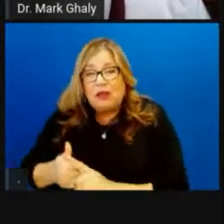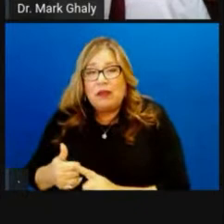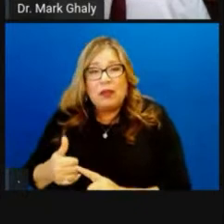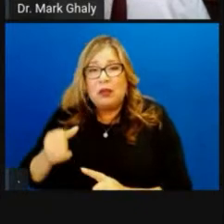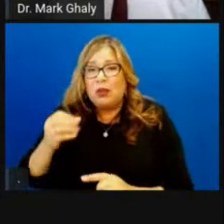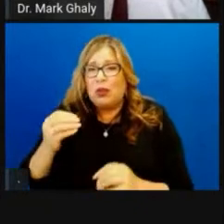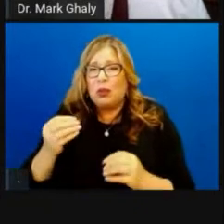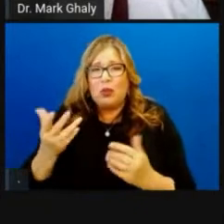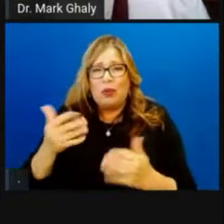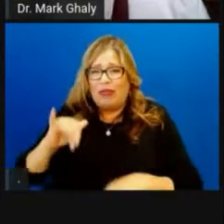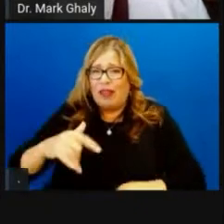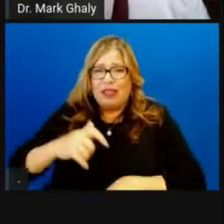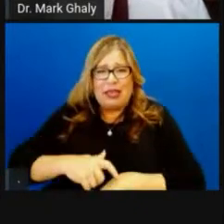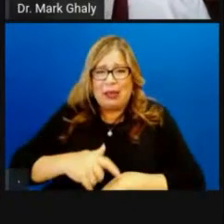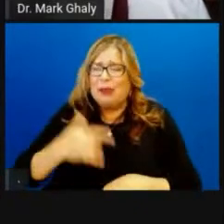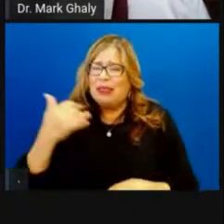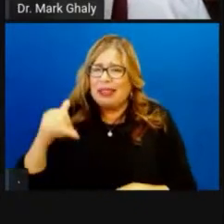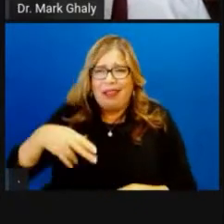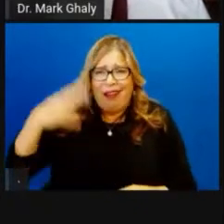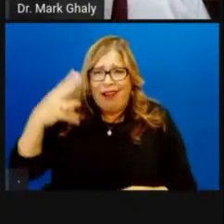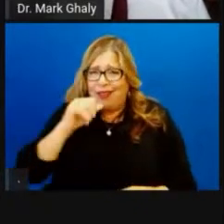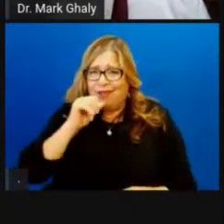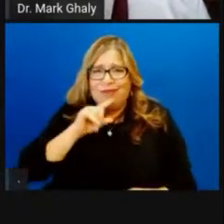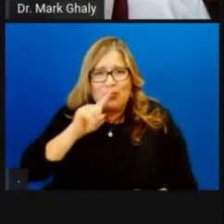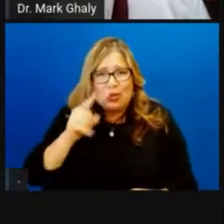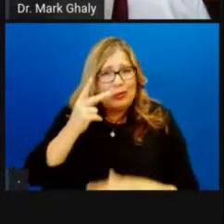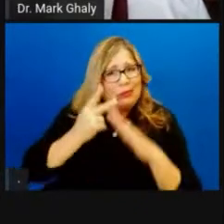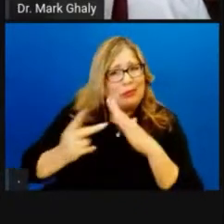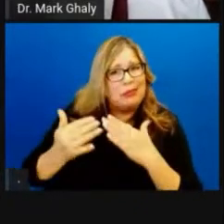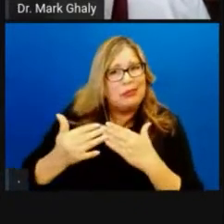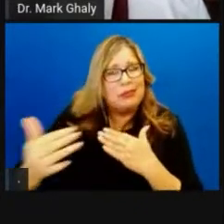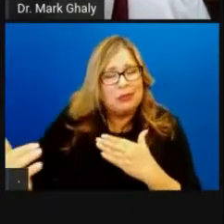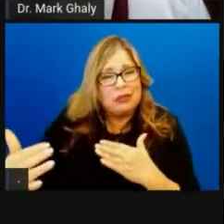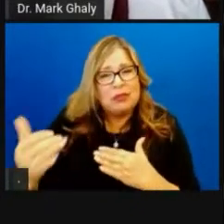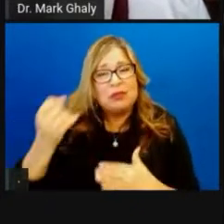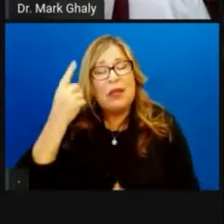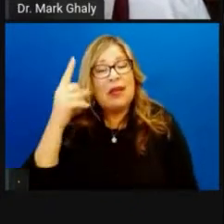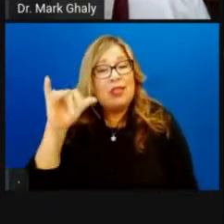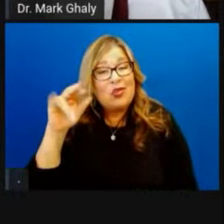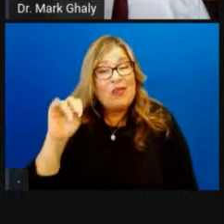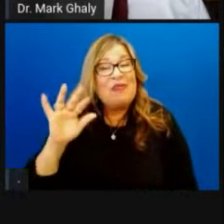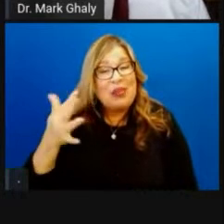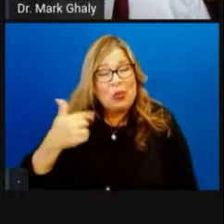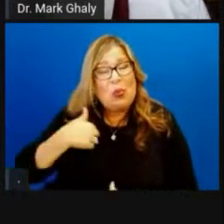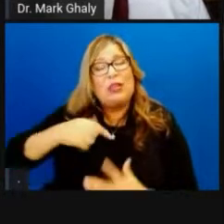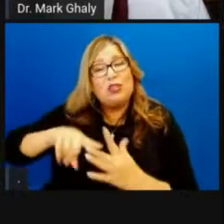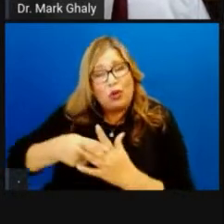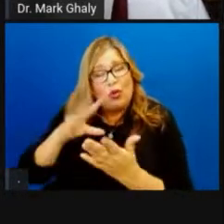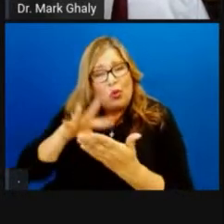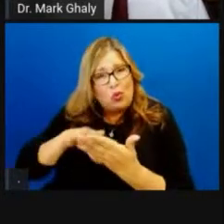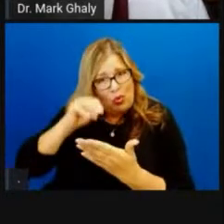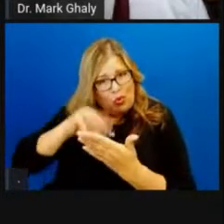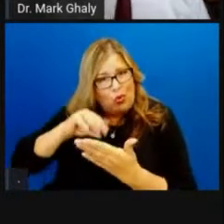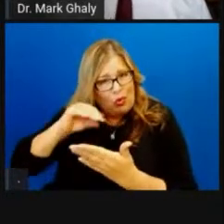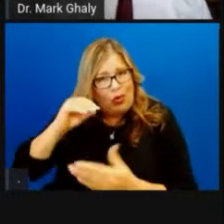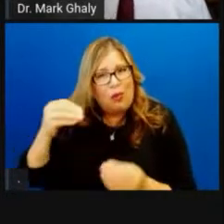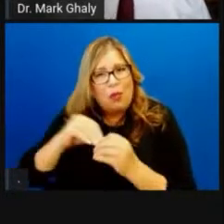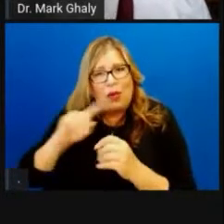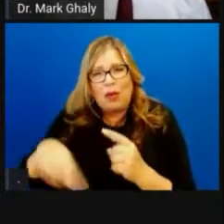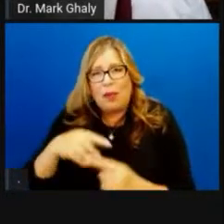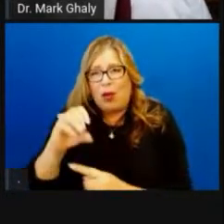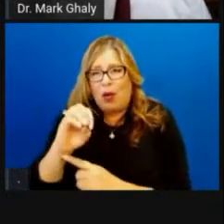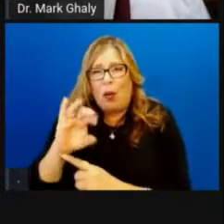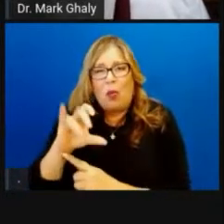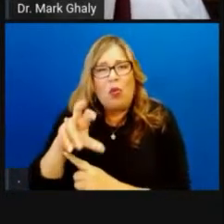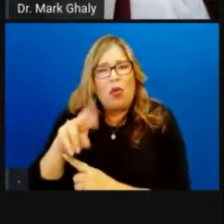uncertainty at that time was still high. We were beginning to learn how Omicron behaved in our communities, but we